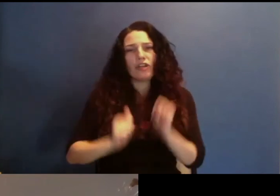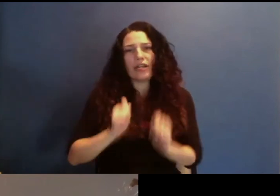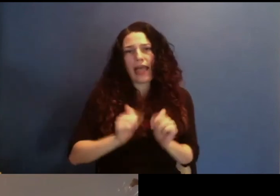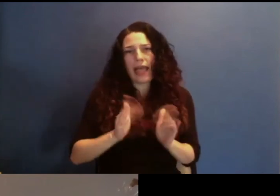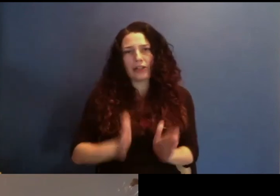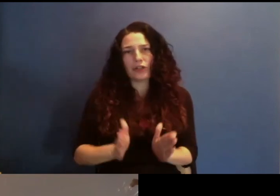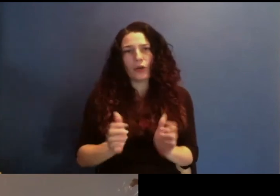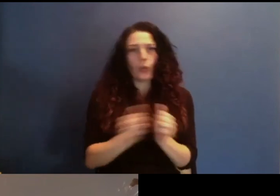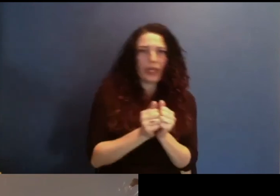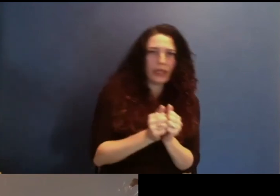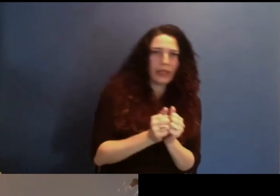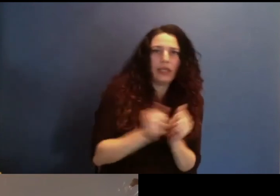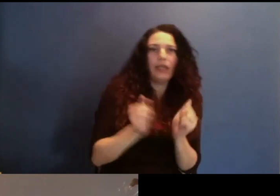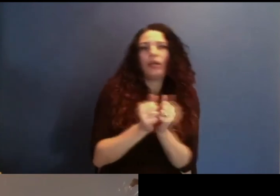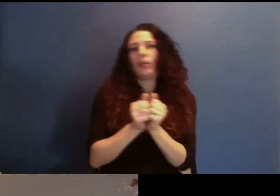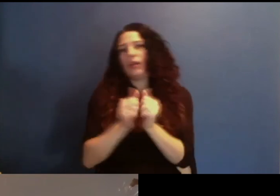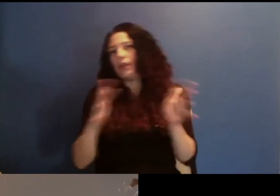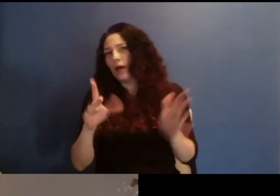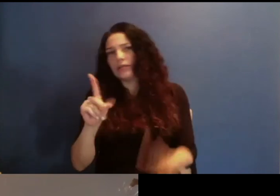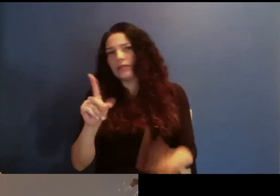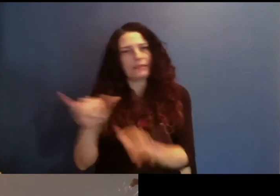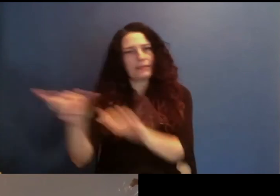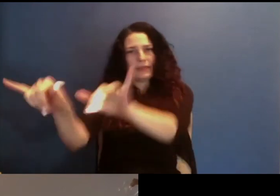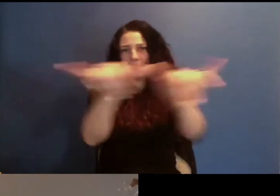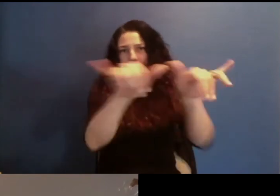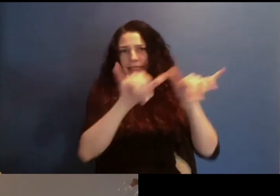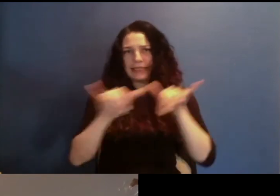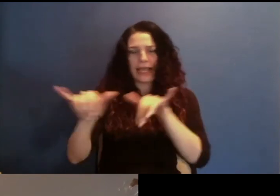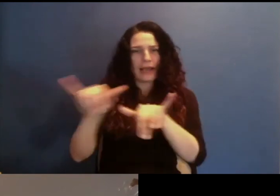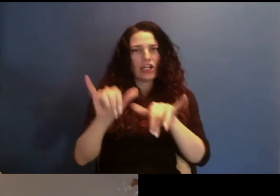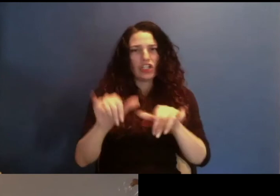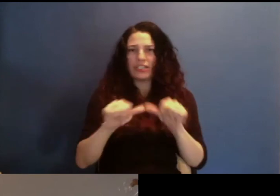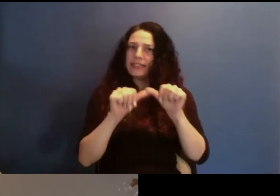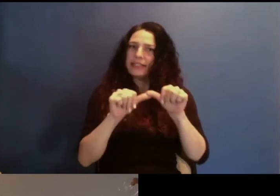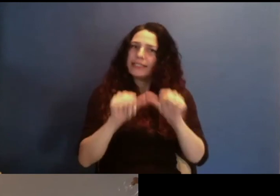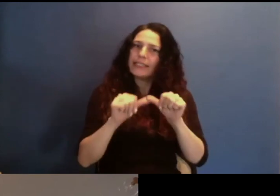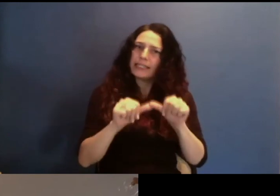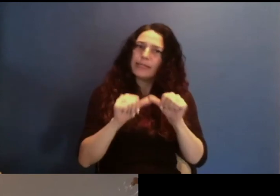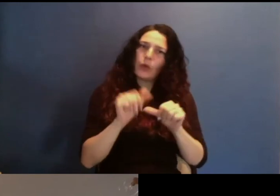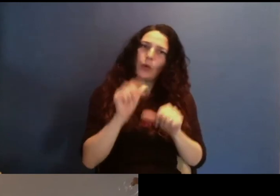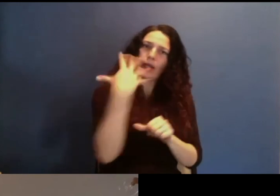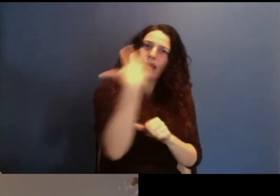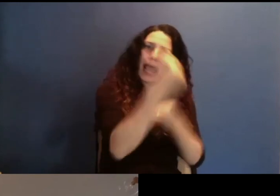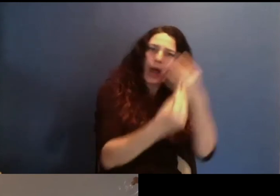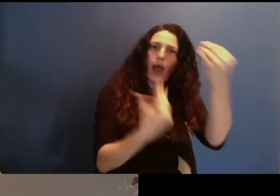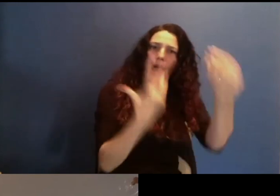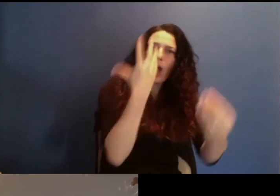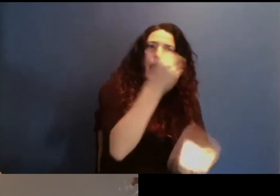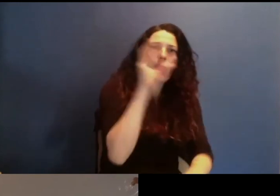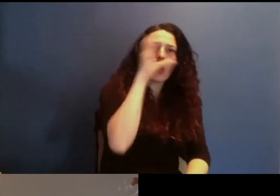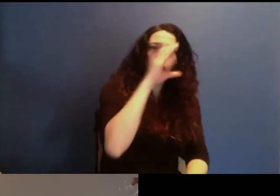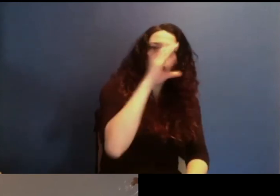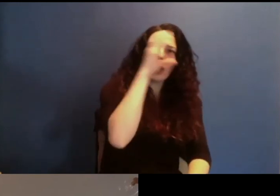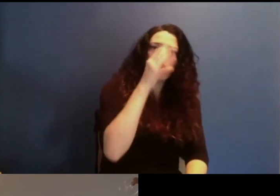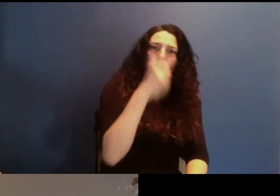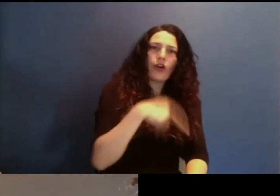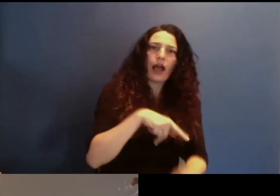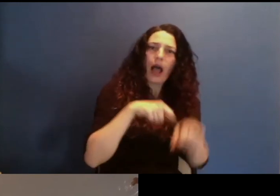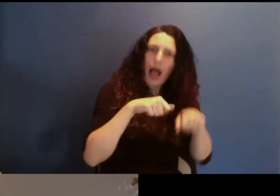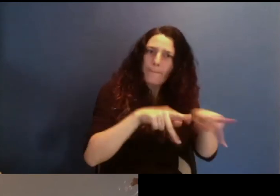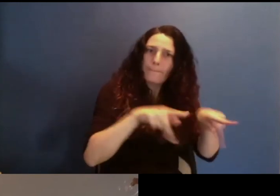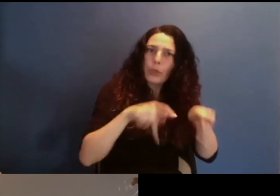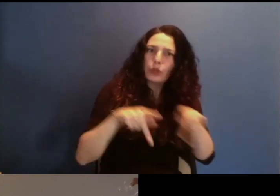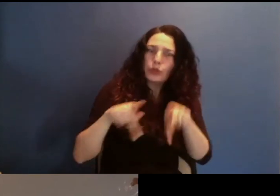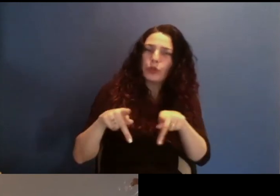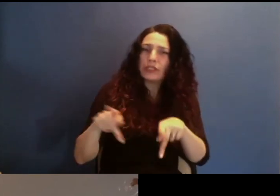not. And just keep pushing the pavement, find opportunities. And back to your point of making your own content, make your own